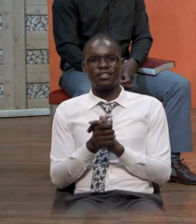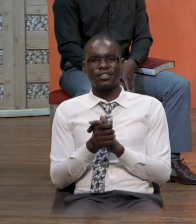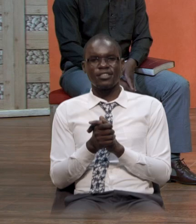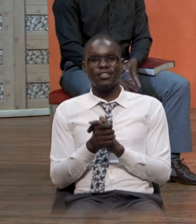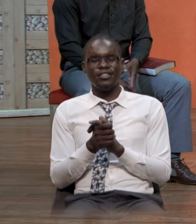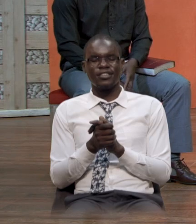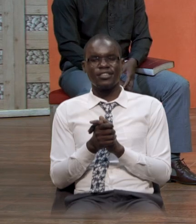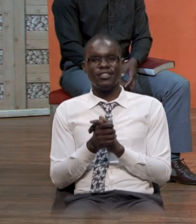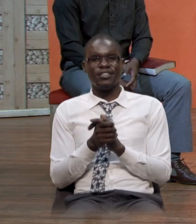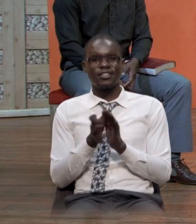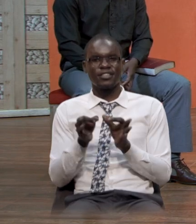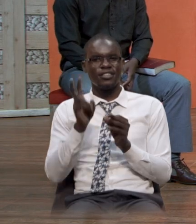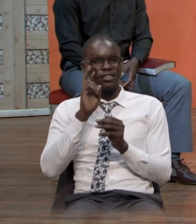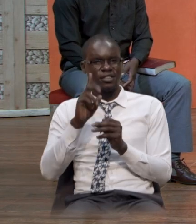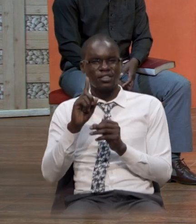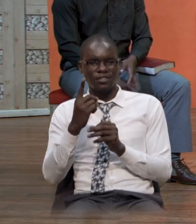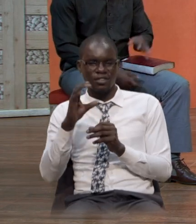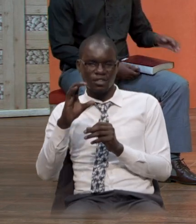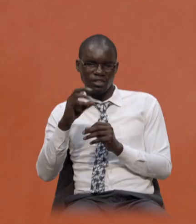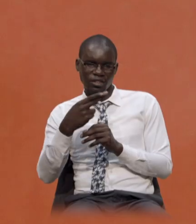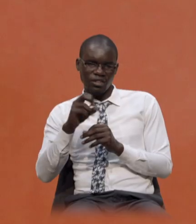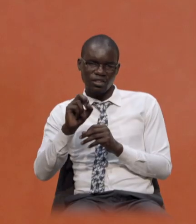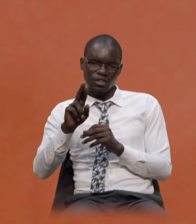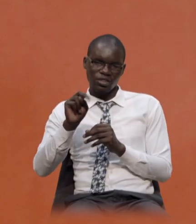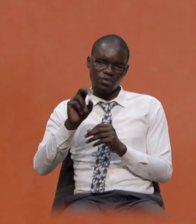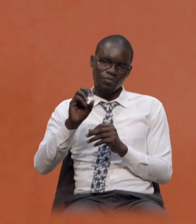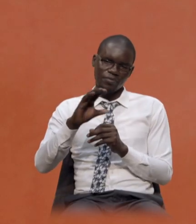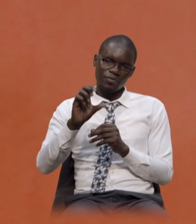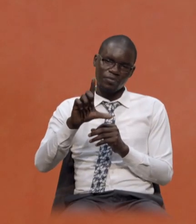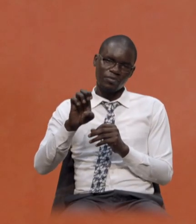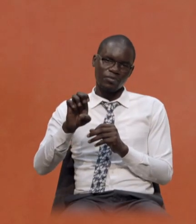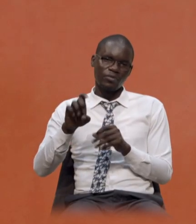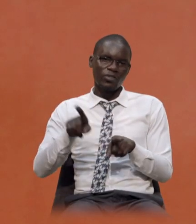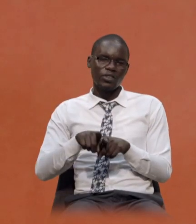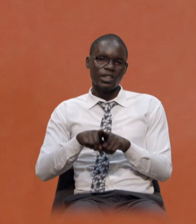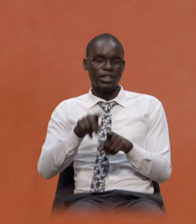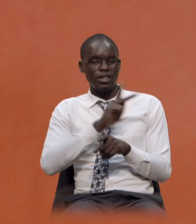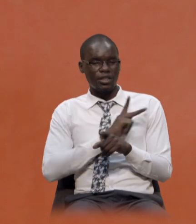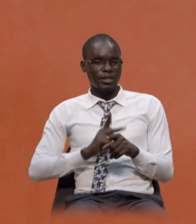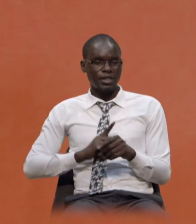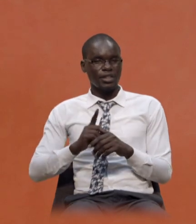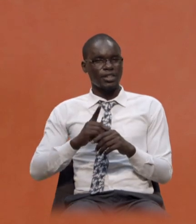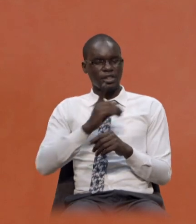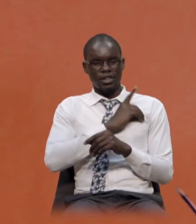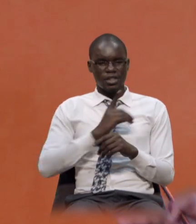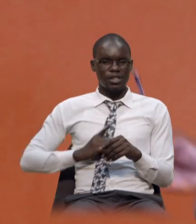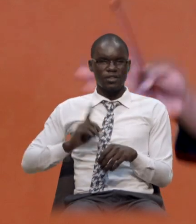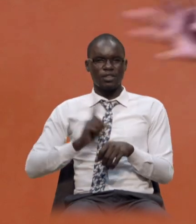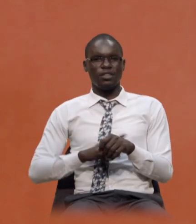I'm telling you. If you look at the book of 1 Chronicles, chapter 12, verse 8, these guys were with King David when he was